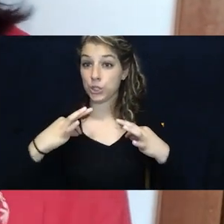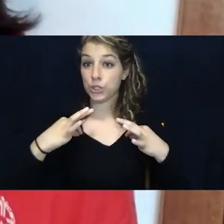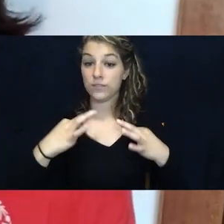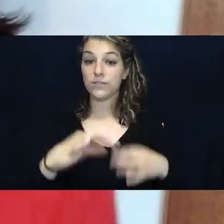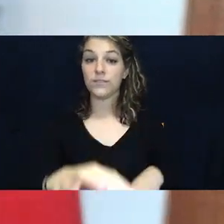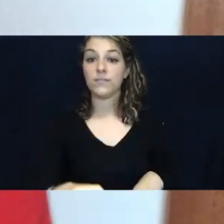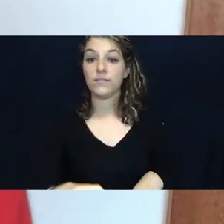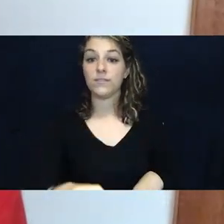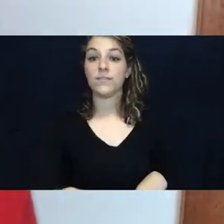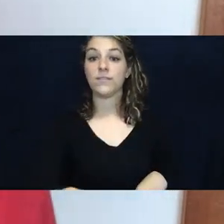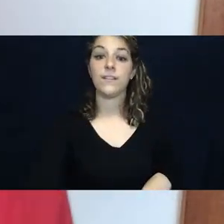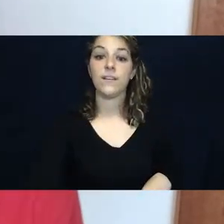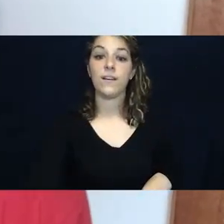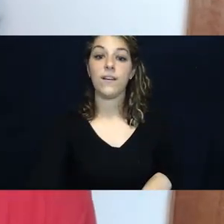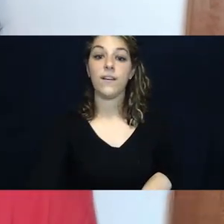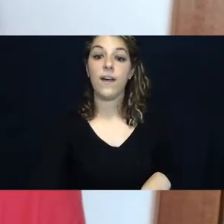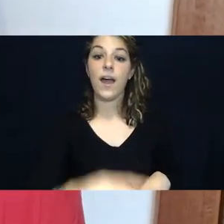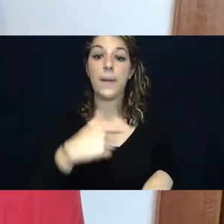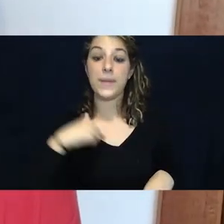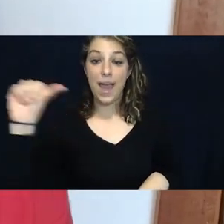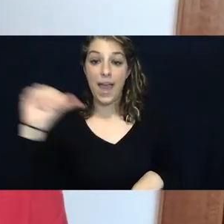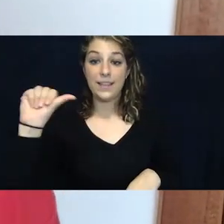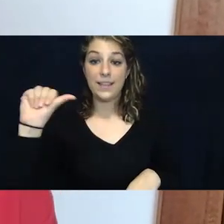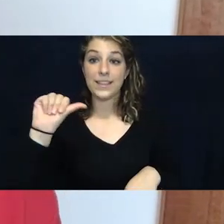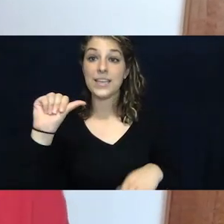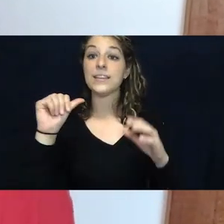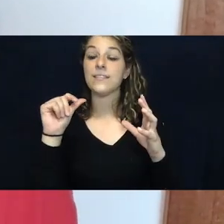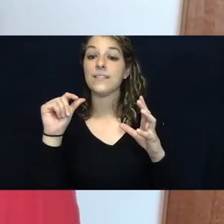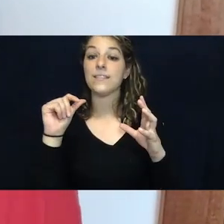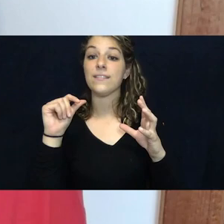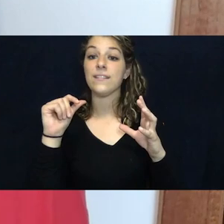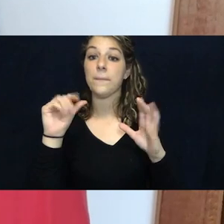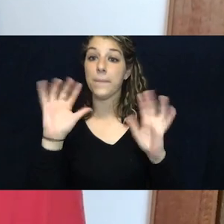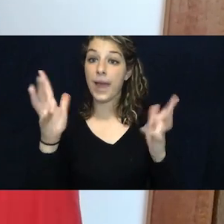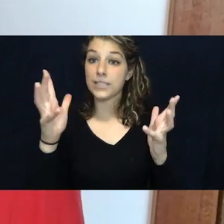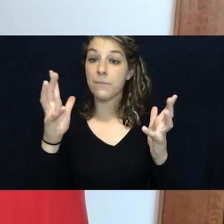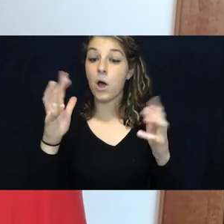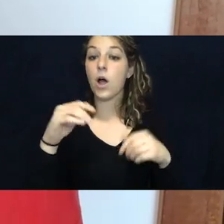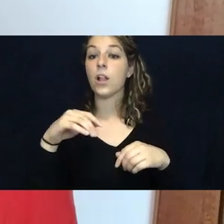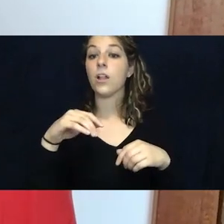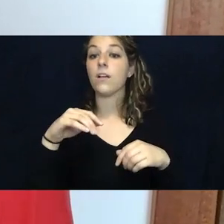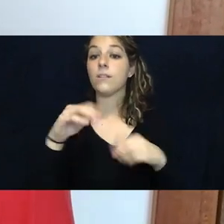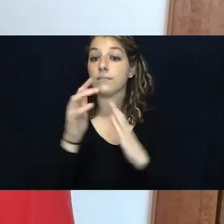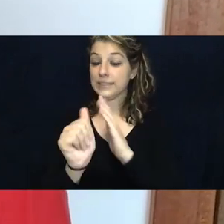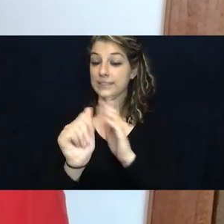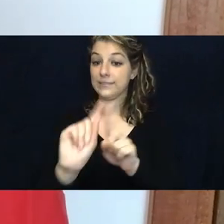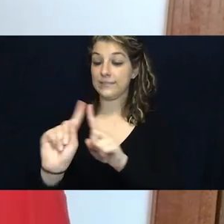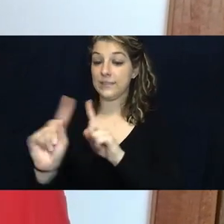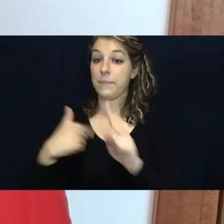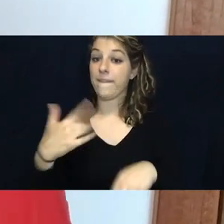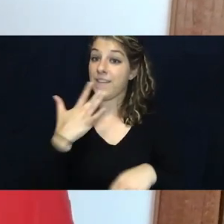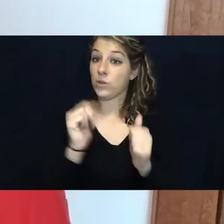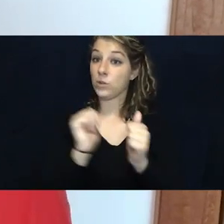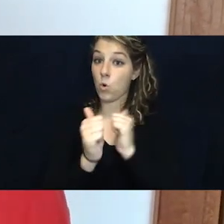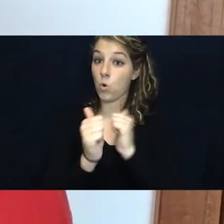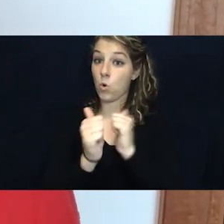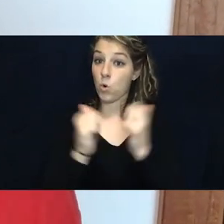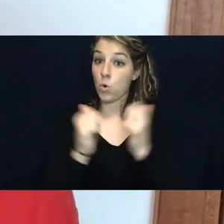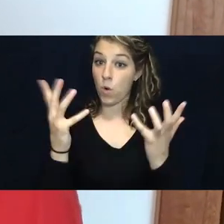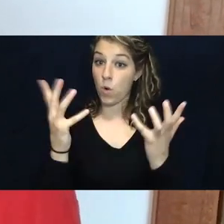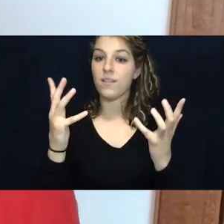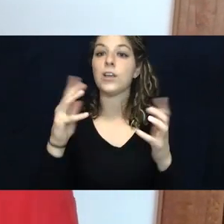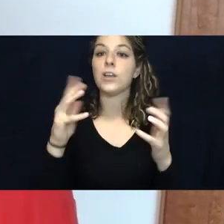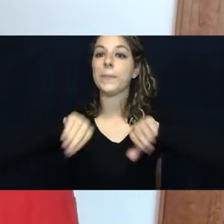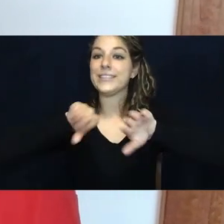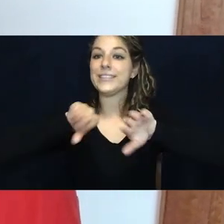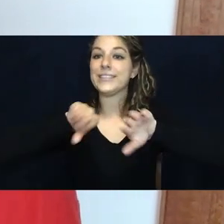red shirt. I'm a specialty athlete who competes in bocce, basketball, and floor hockey skills. But my favorite sport is